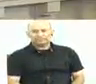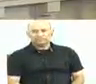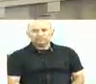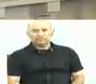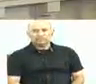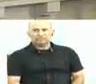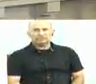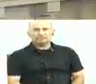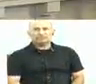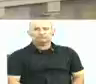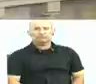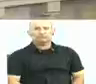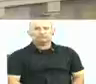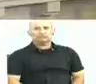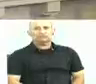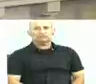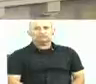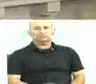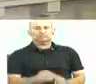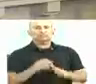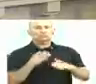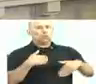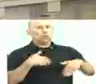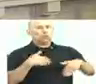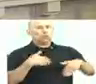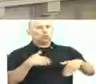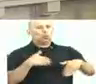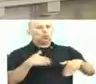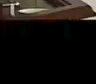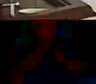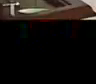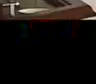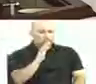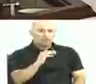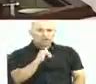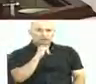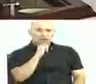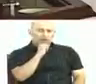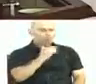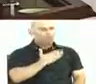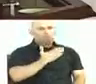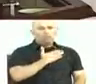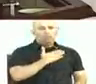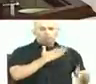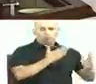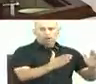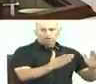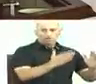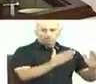Walk humbly with God, not going my own way,